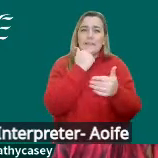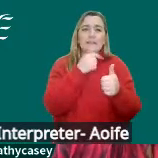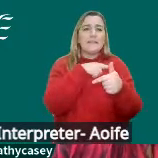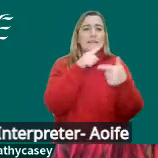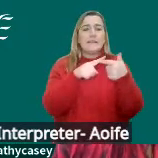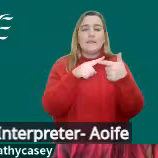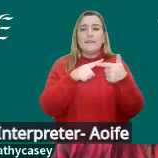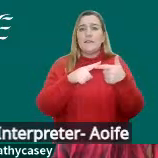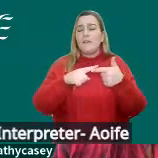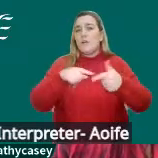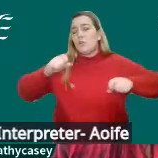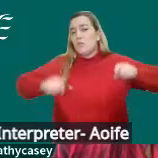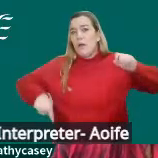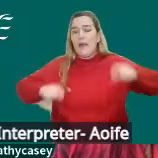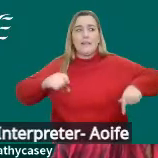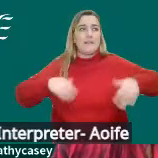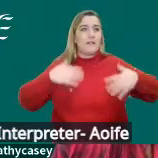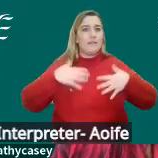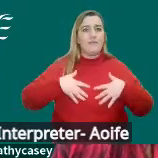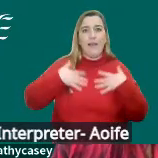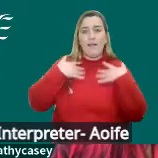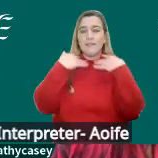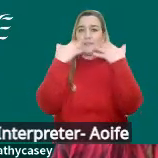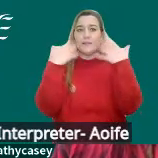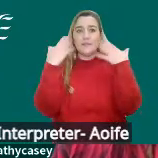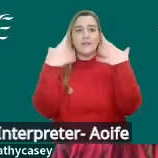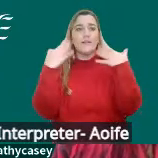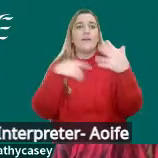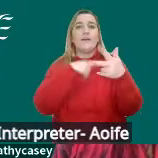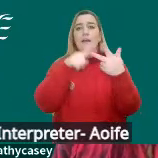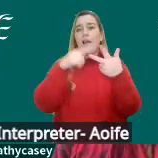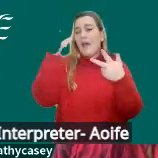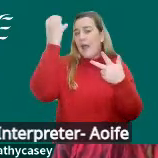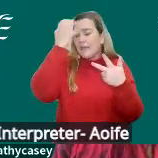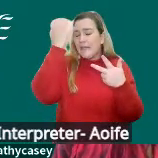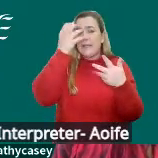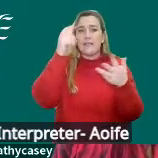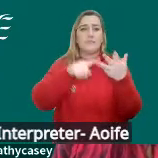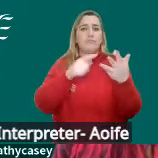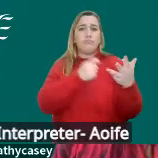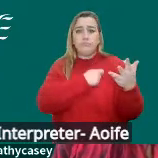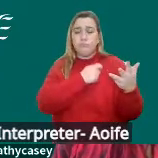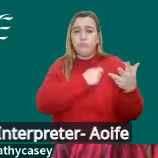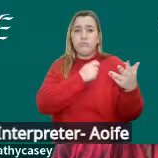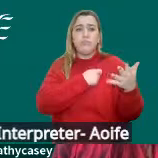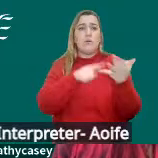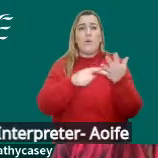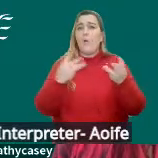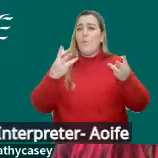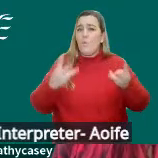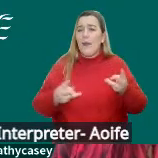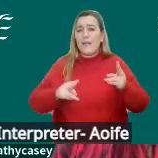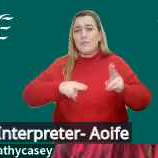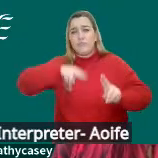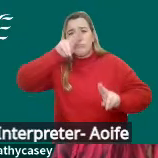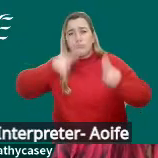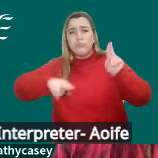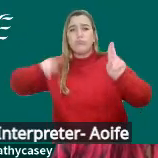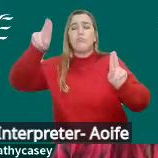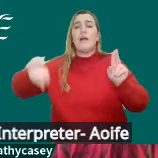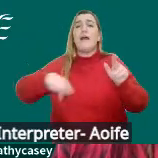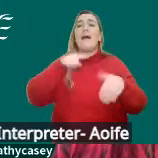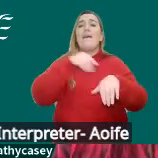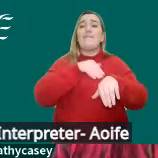sweats, psychological symptoms, sleep issues, headaches, palpitations, weight issues, and effects on our bladder and vaginal